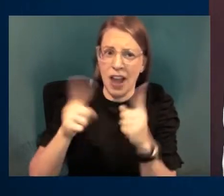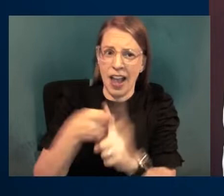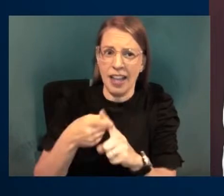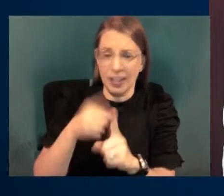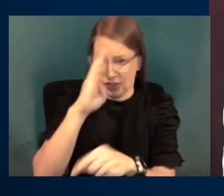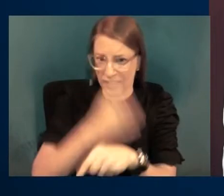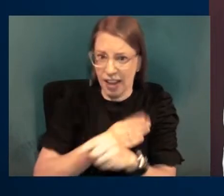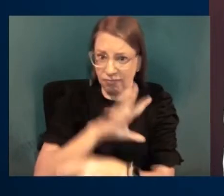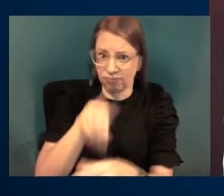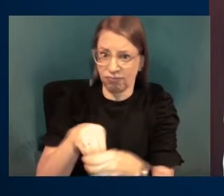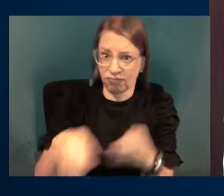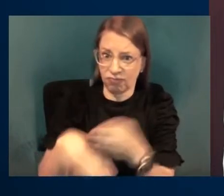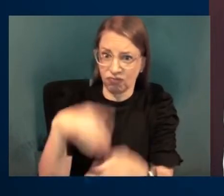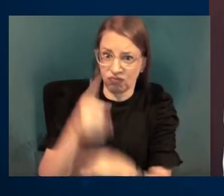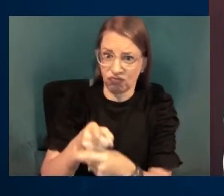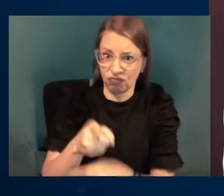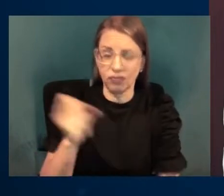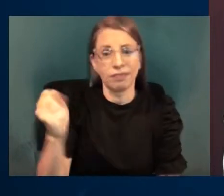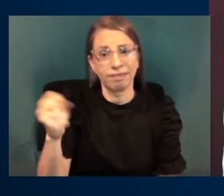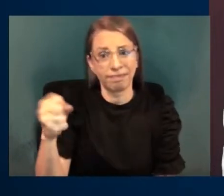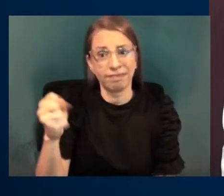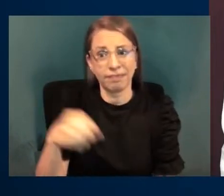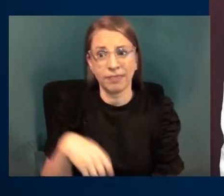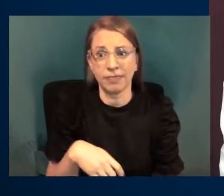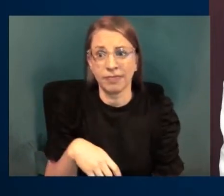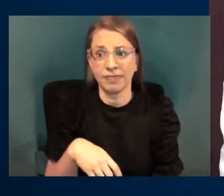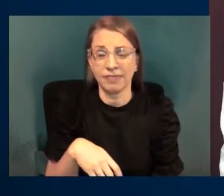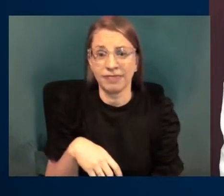is that right? Yeah. His tournament went pretty well?